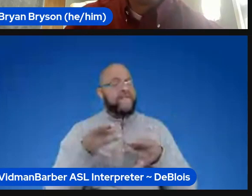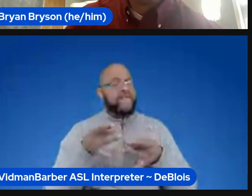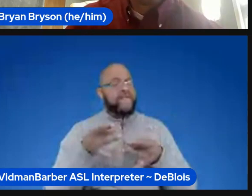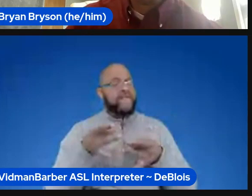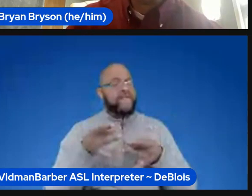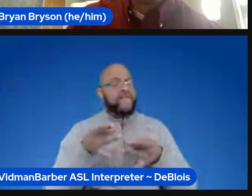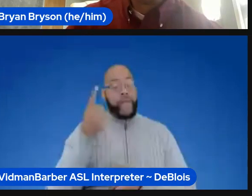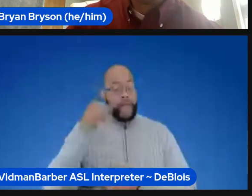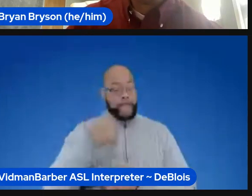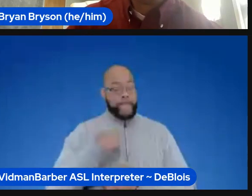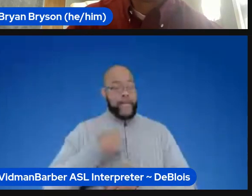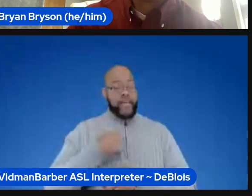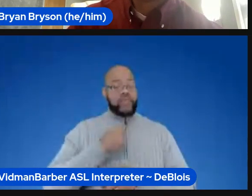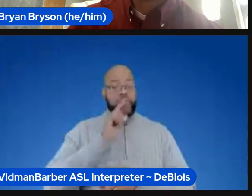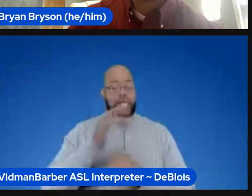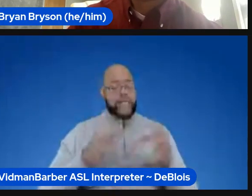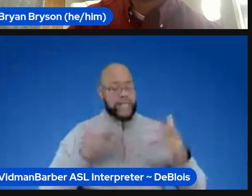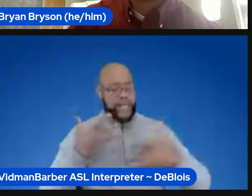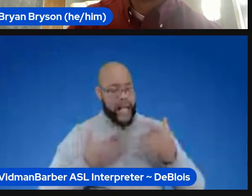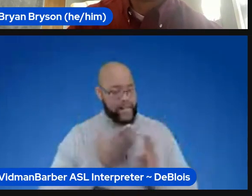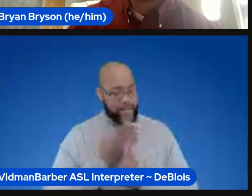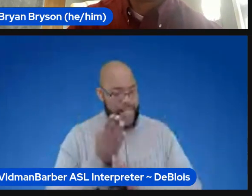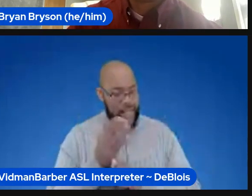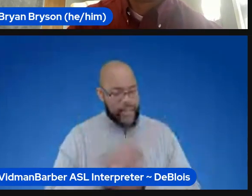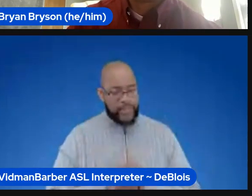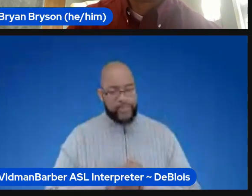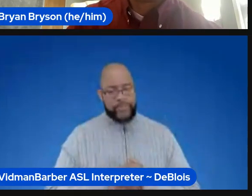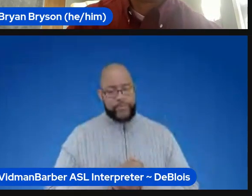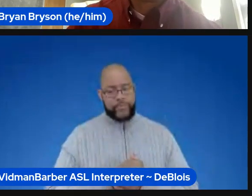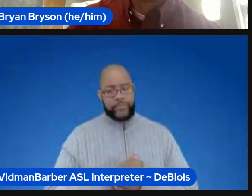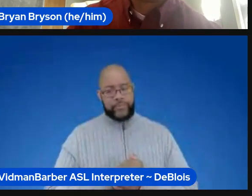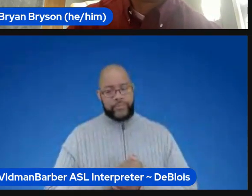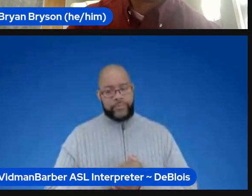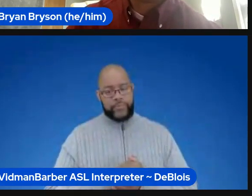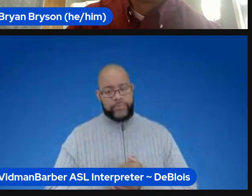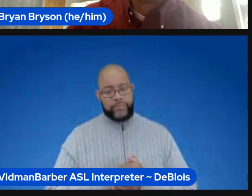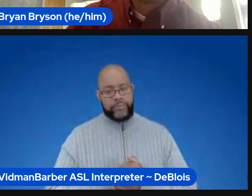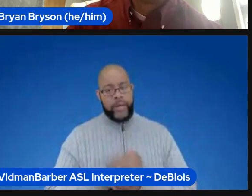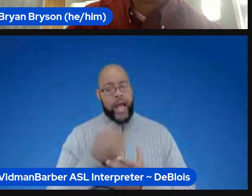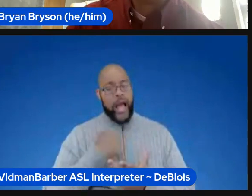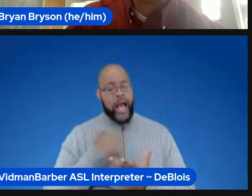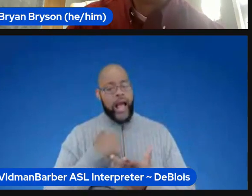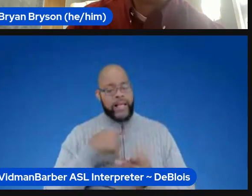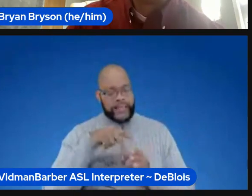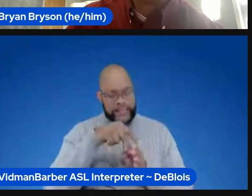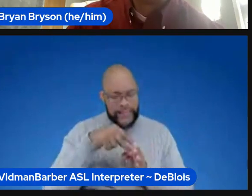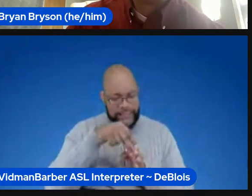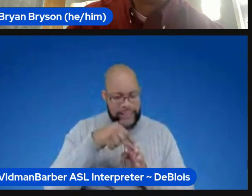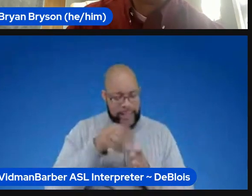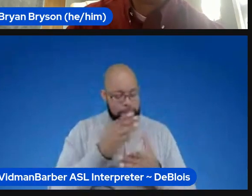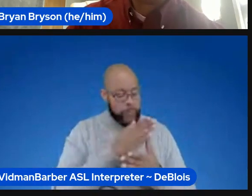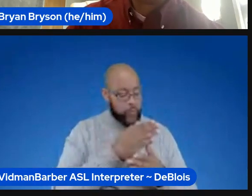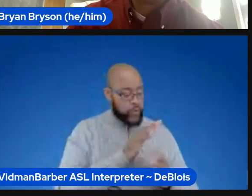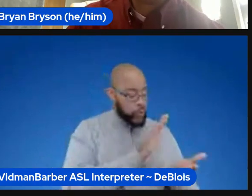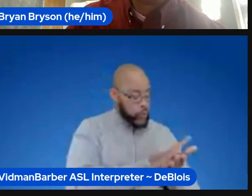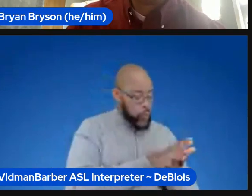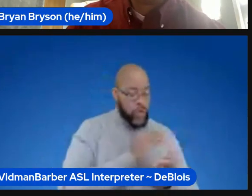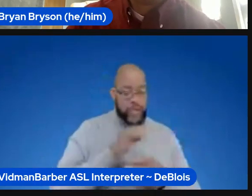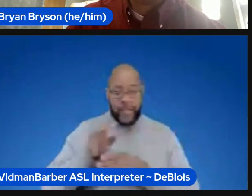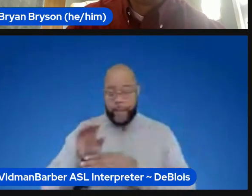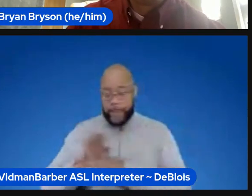me, it's a really exciting field. So I have straddles between academia and industry as